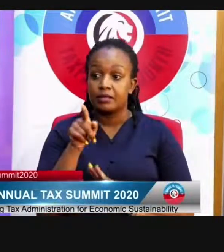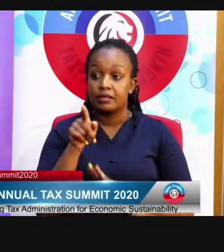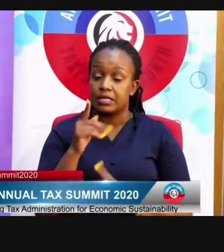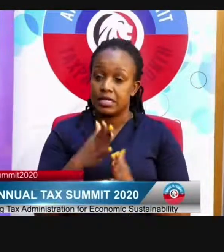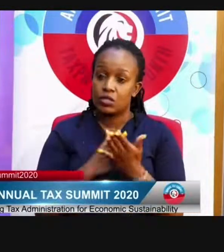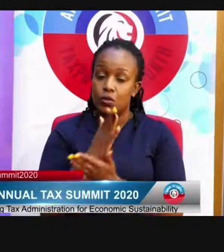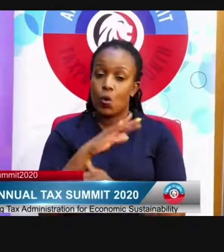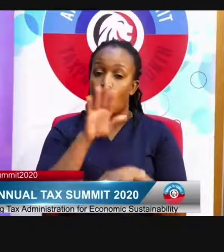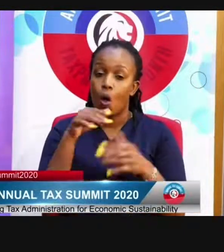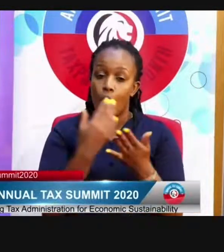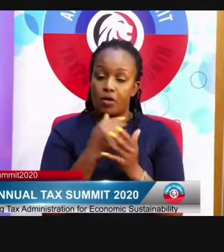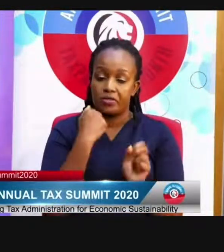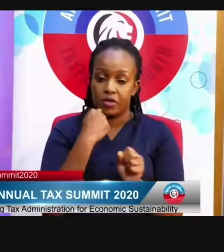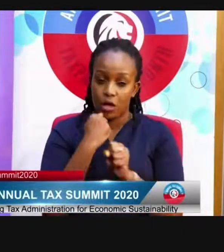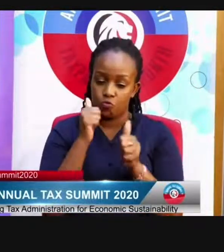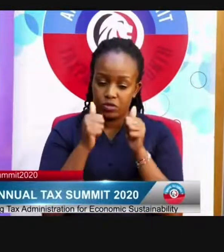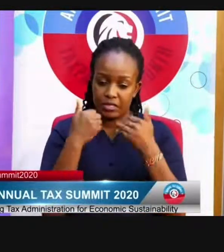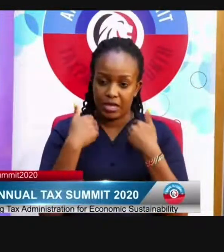of building up